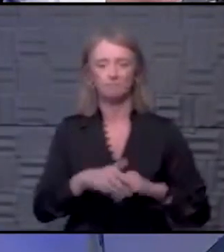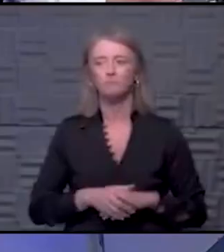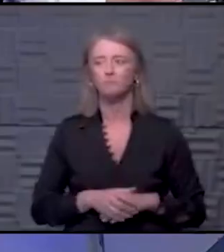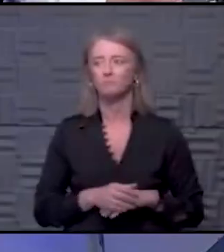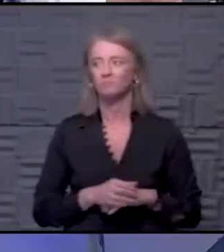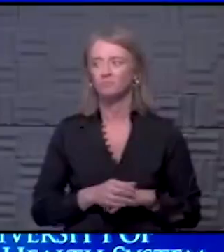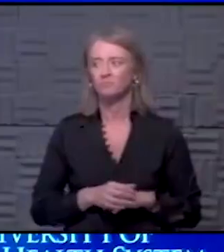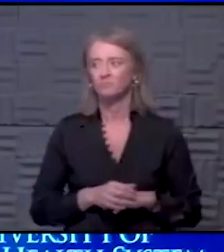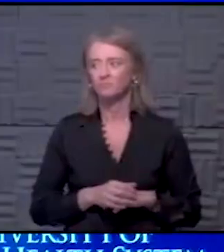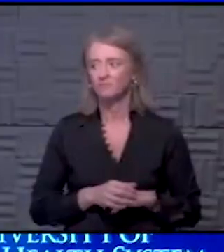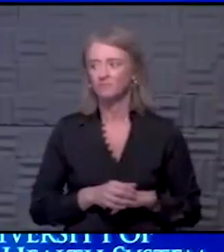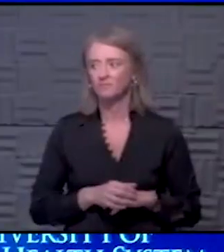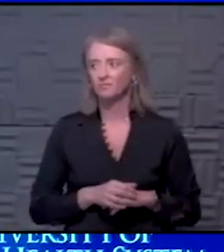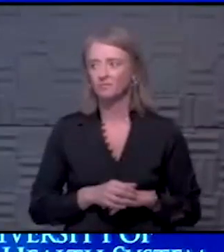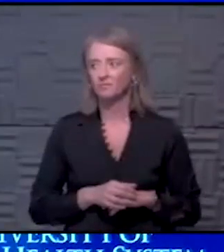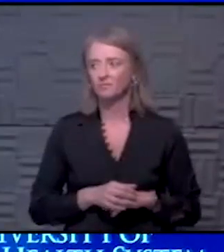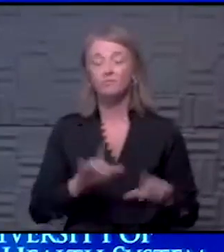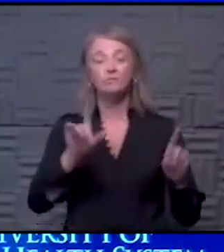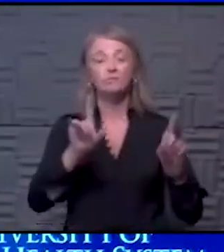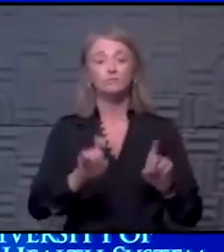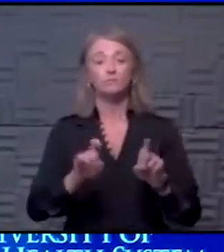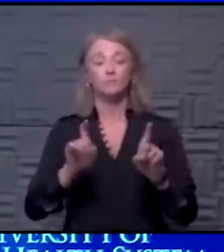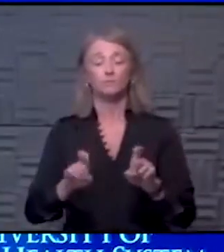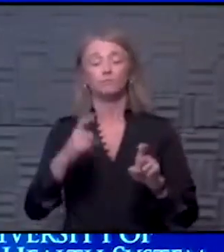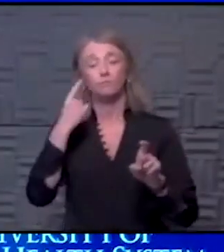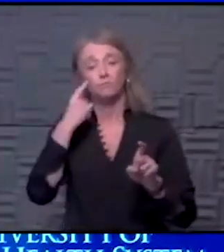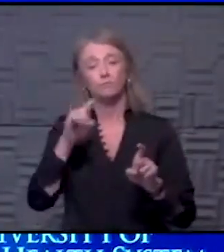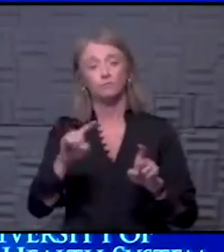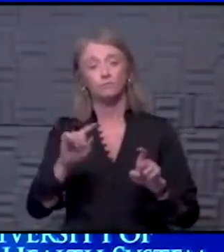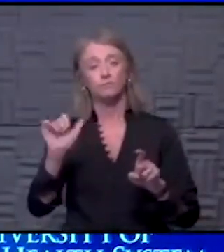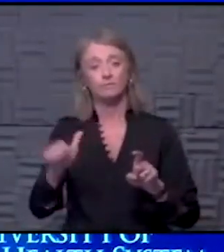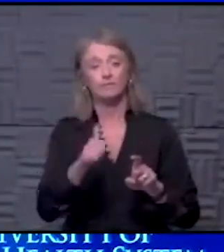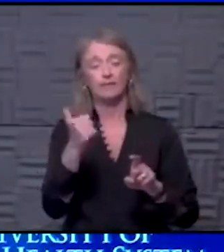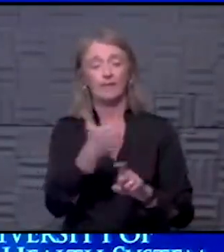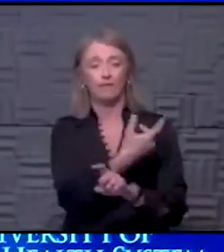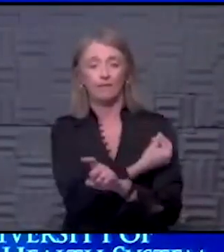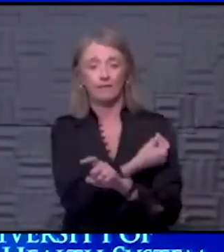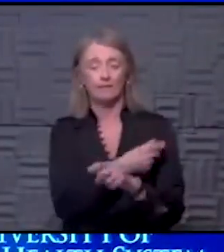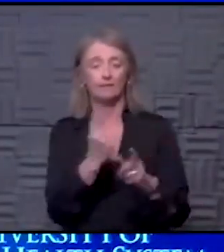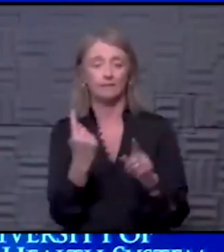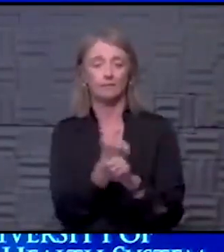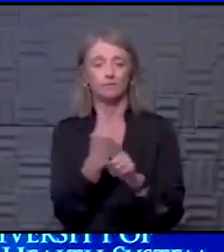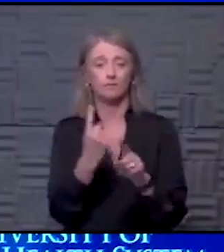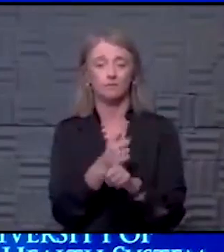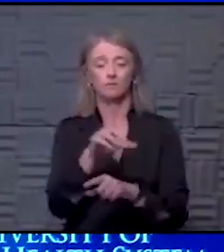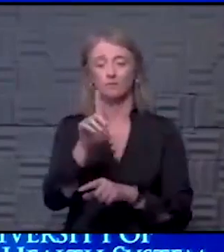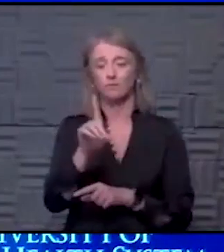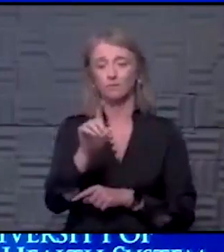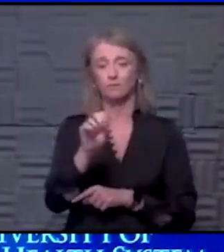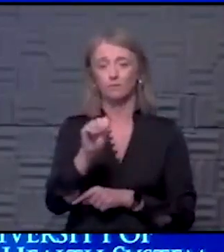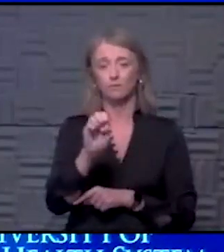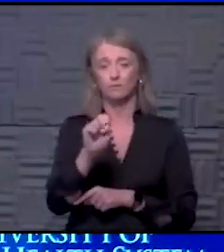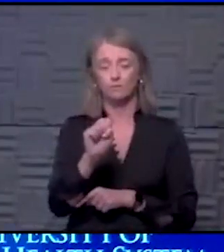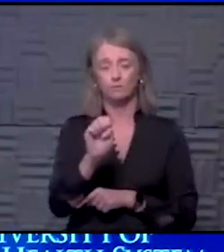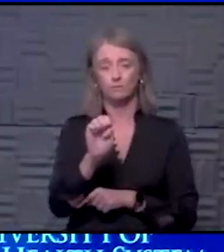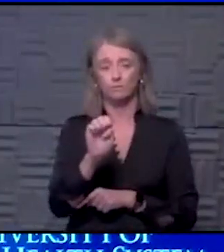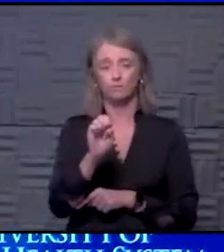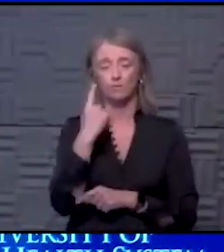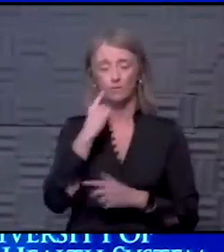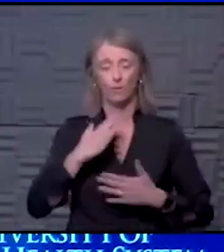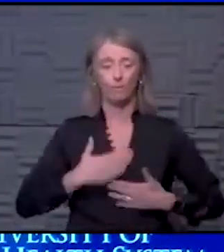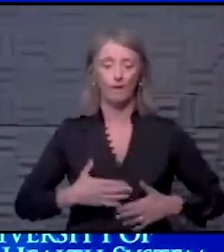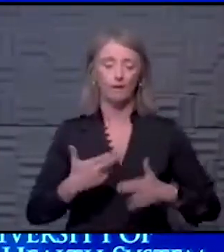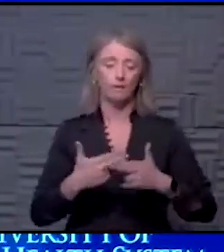So in the trials for any of these vaccines, the appropriate dosing for body